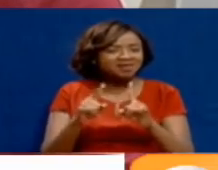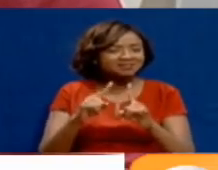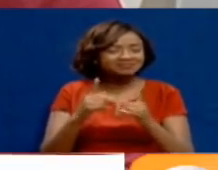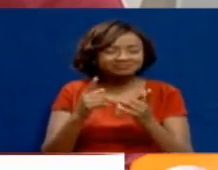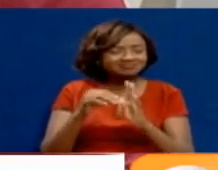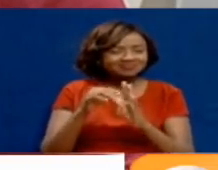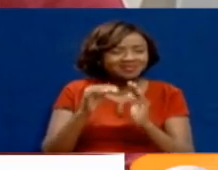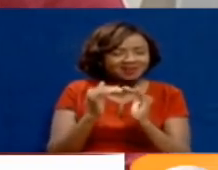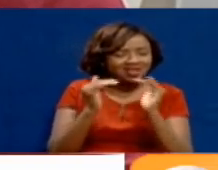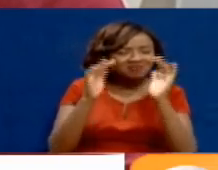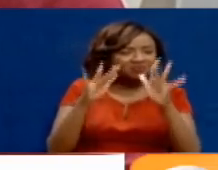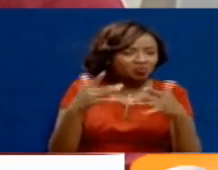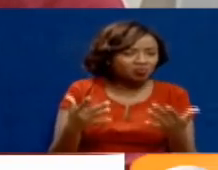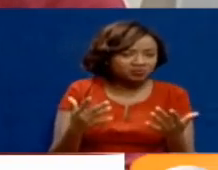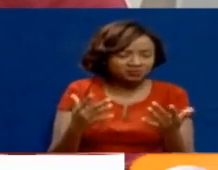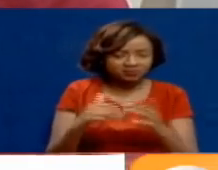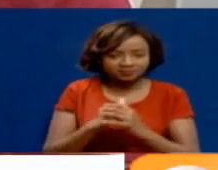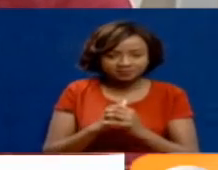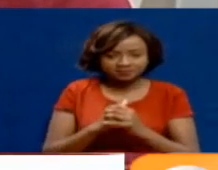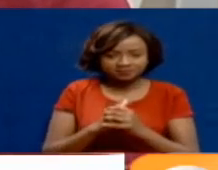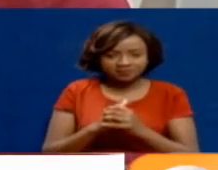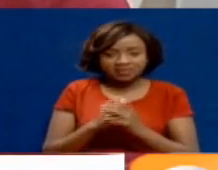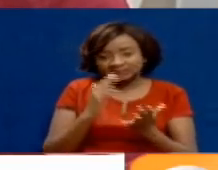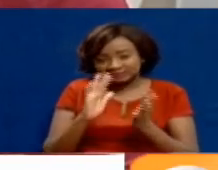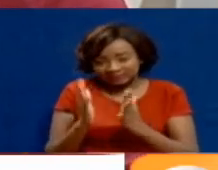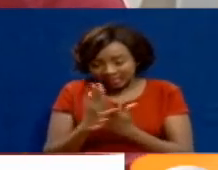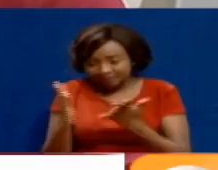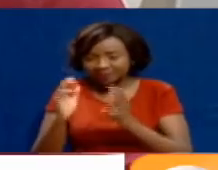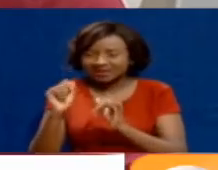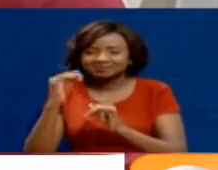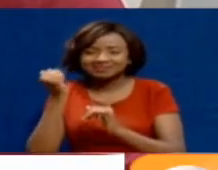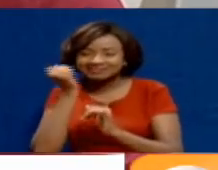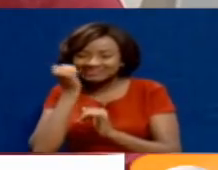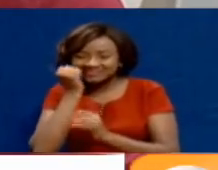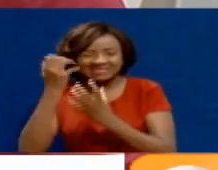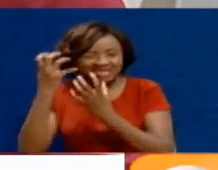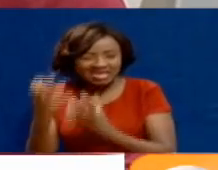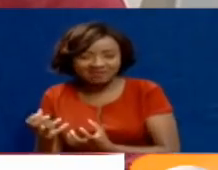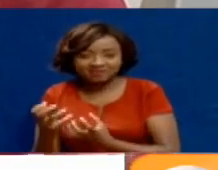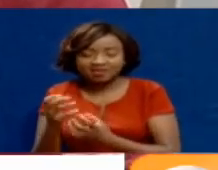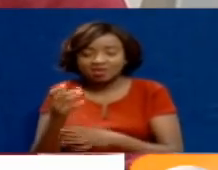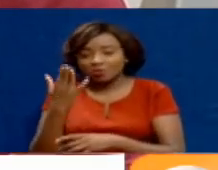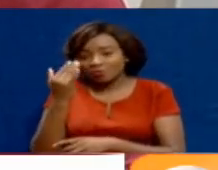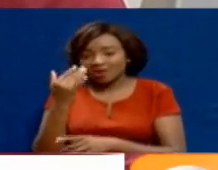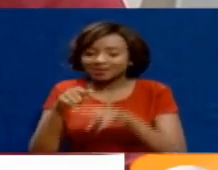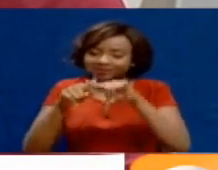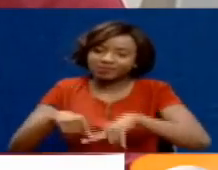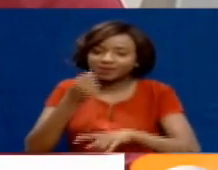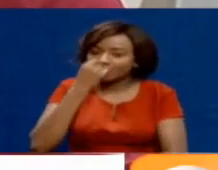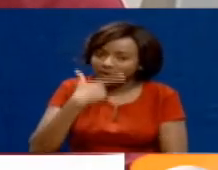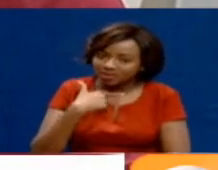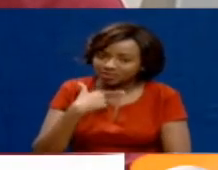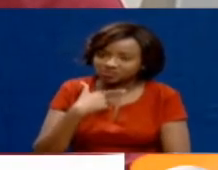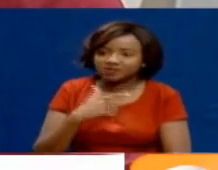certain characteristics, they are more likely to develop severe disease. And these characteristics are related to age. In many adults, we've actually seen